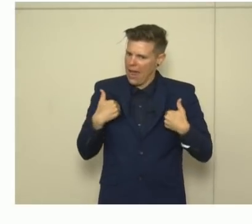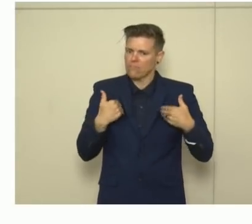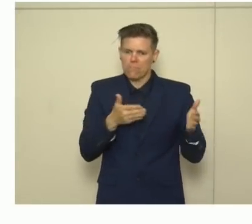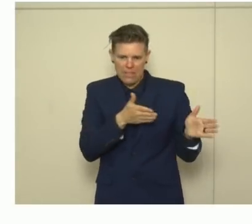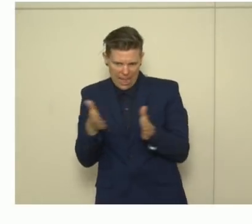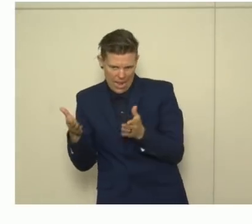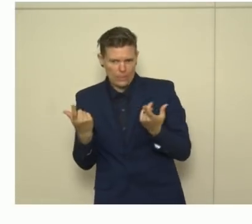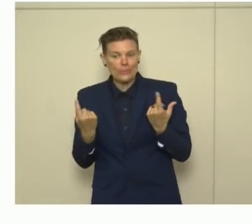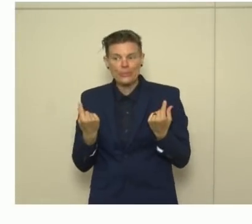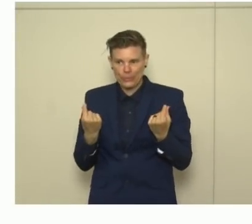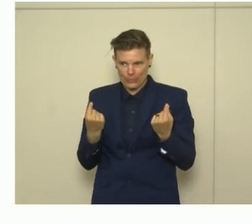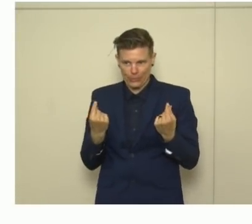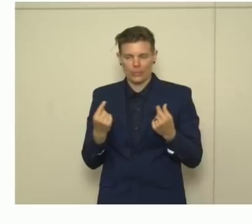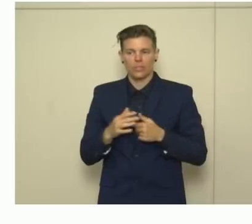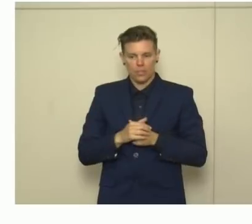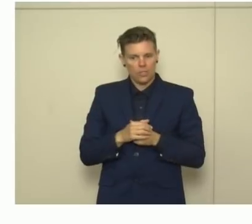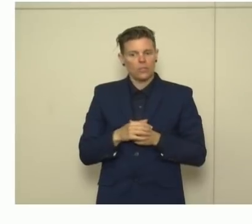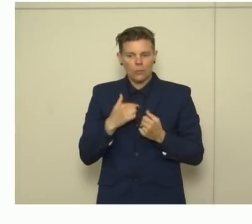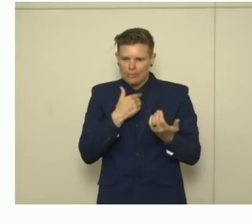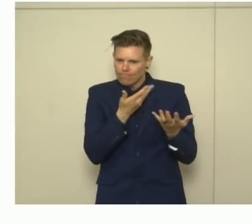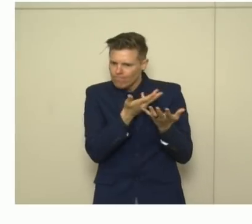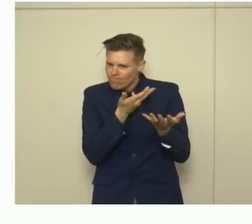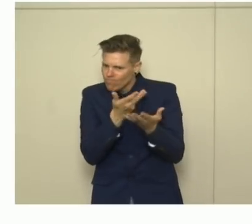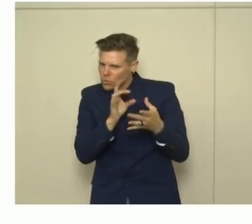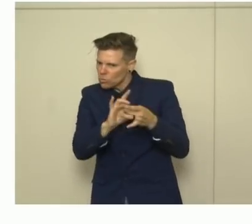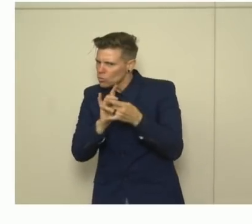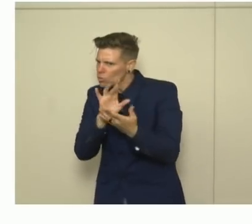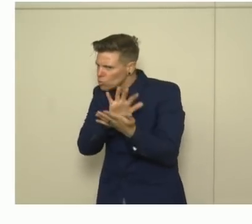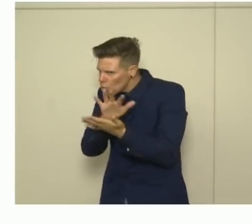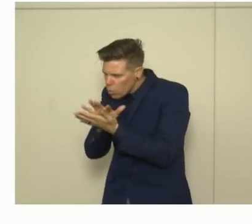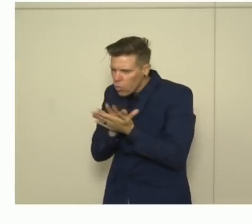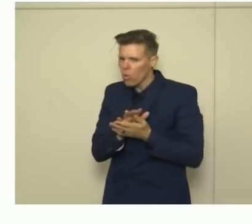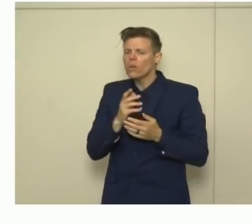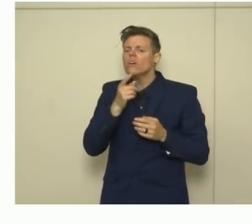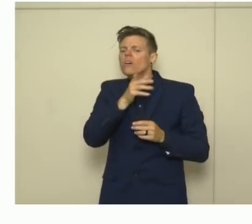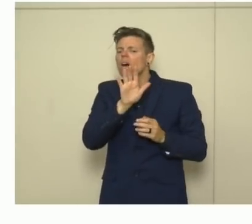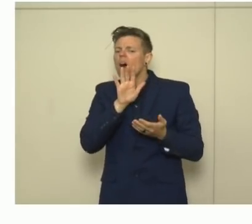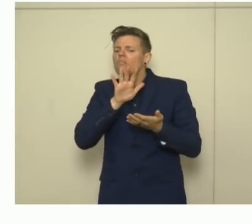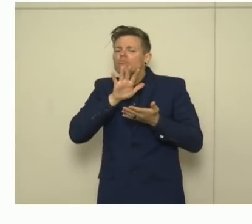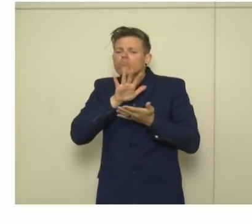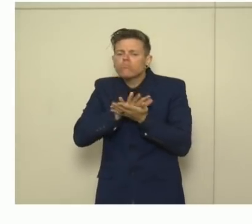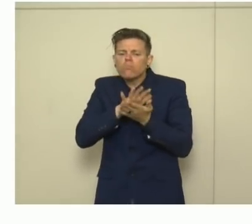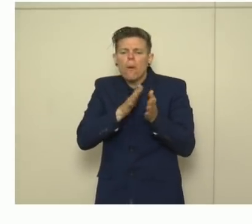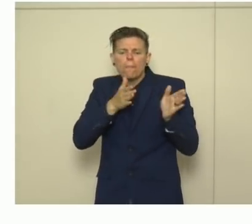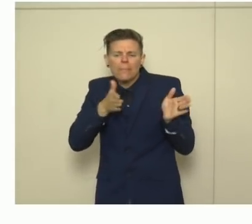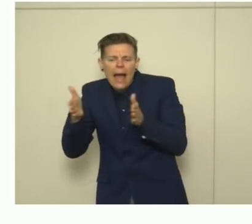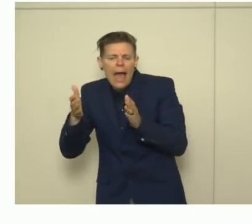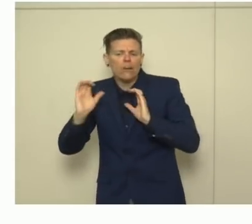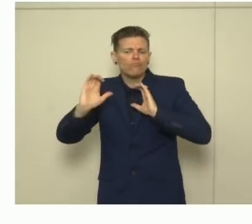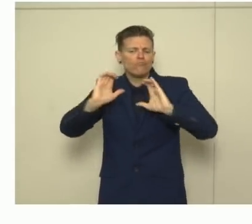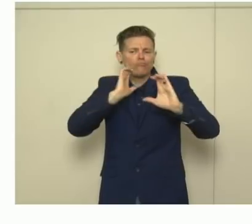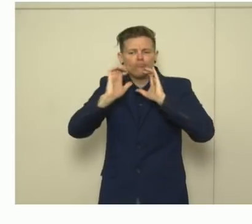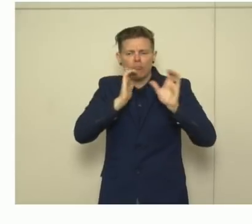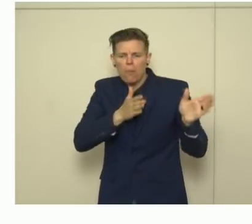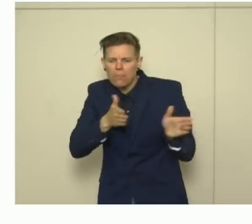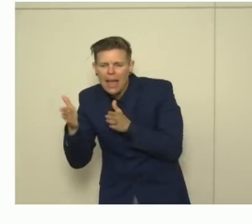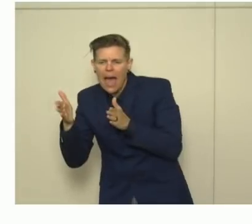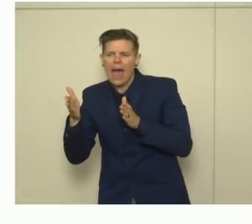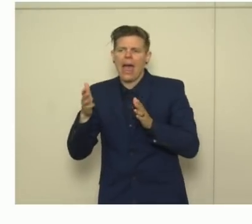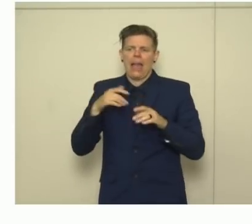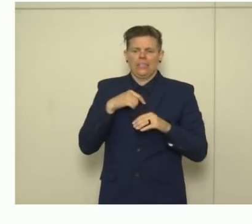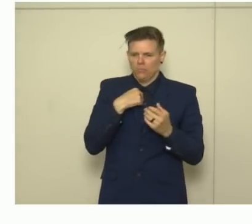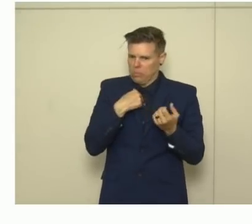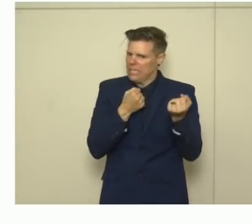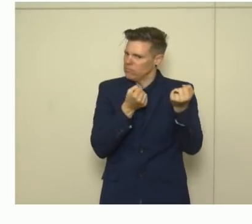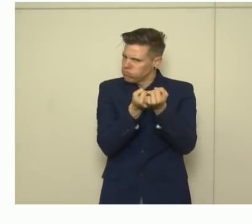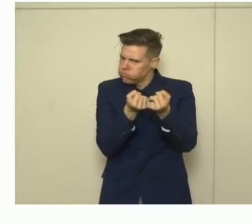around their academic plans and their communications plans to make sure that those are strong. So we'll continue to be working with schools now all the